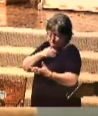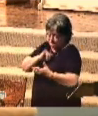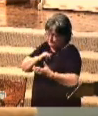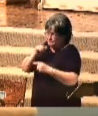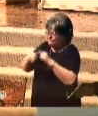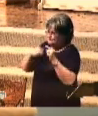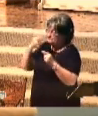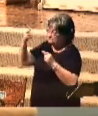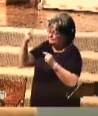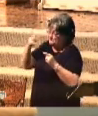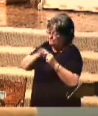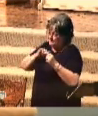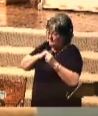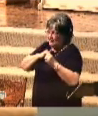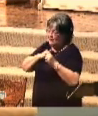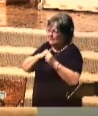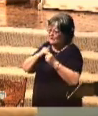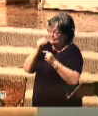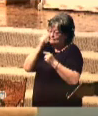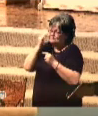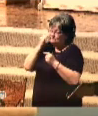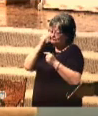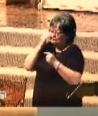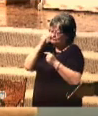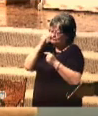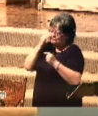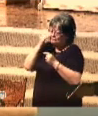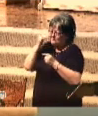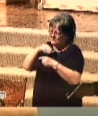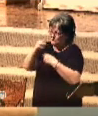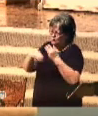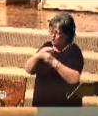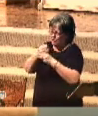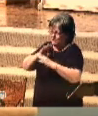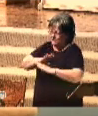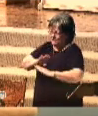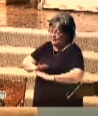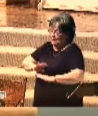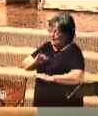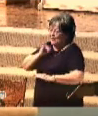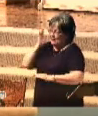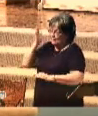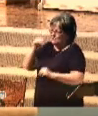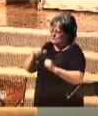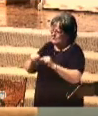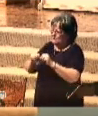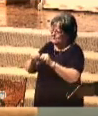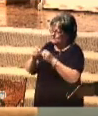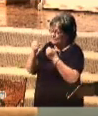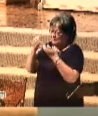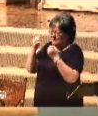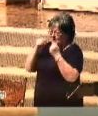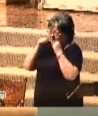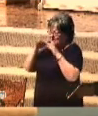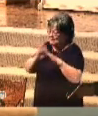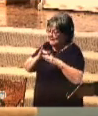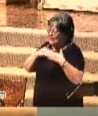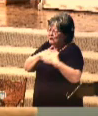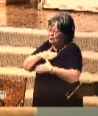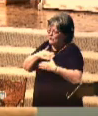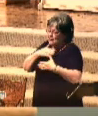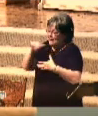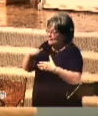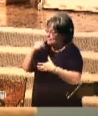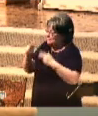cannot see. I am resolved that in this world contented I will be. How many blessings I enjoy that other